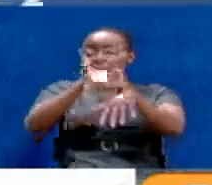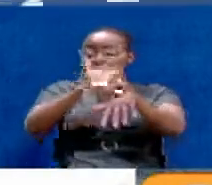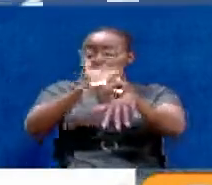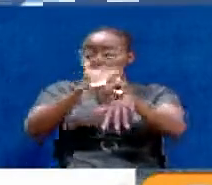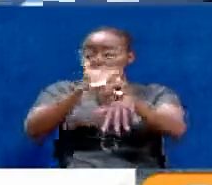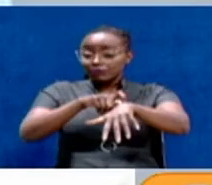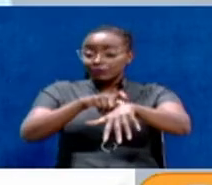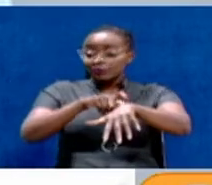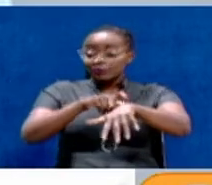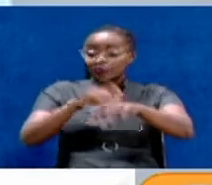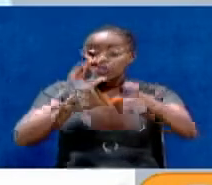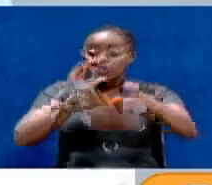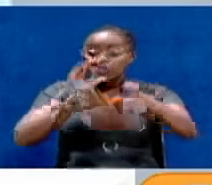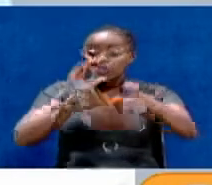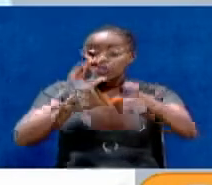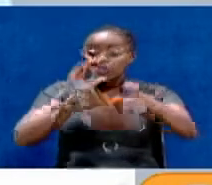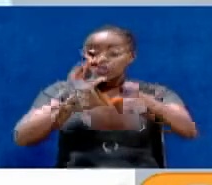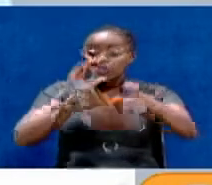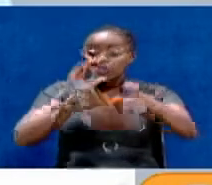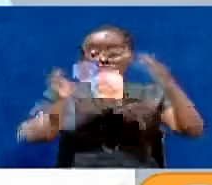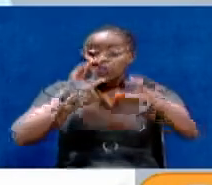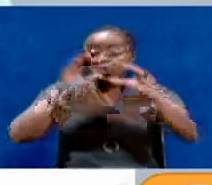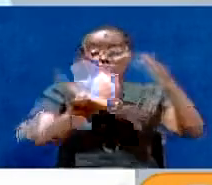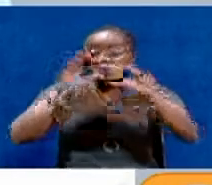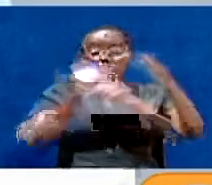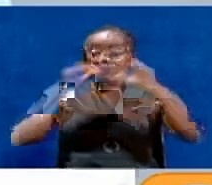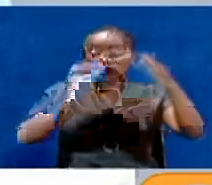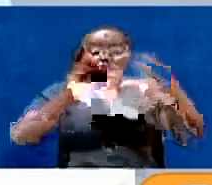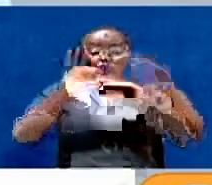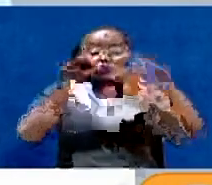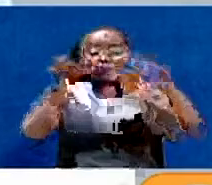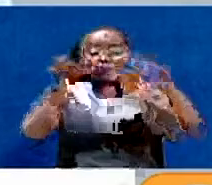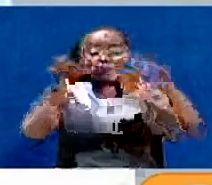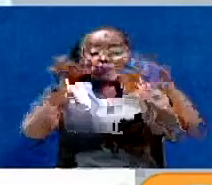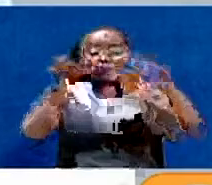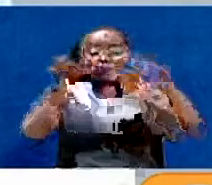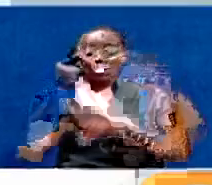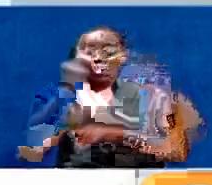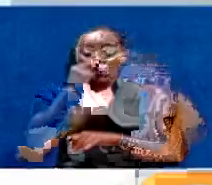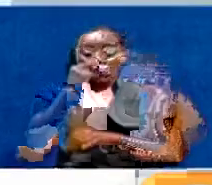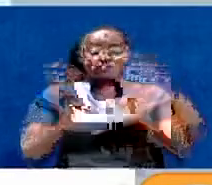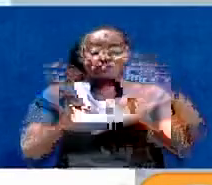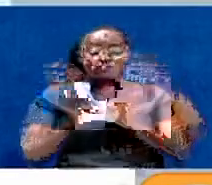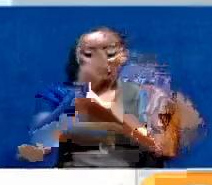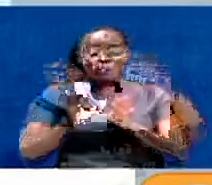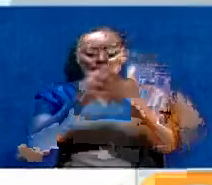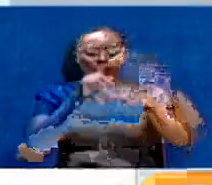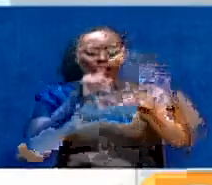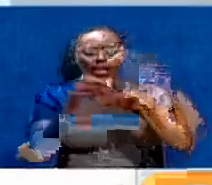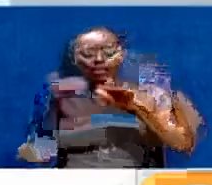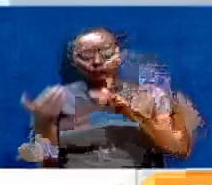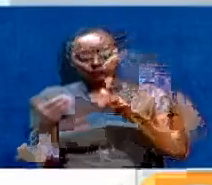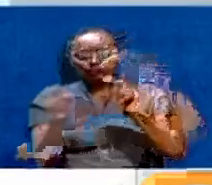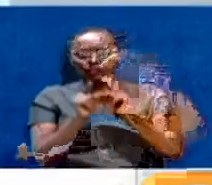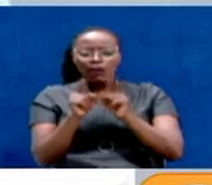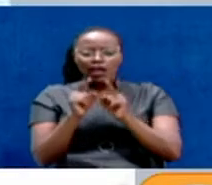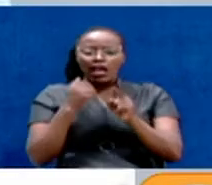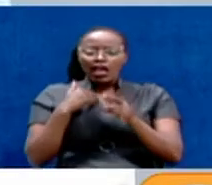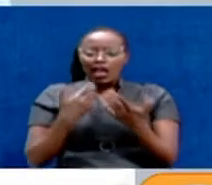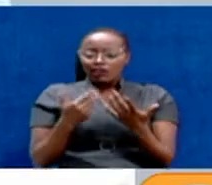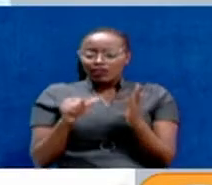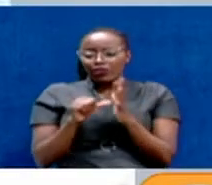sometimes communication barrier, they get their families at home. Sometimes they go through shipwreck